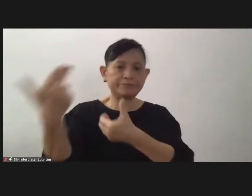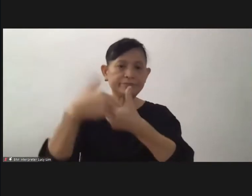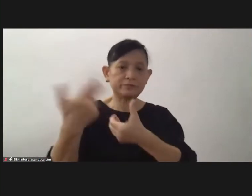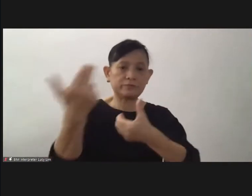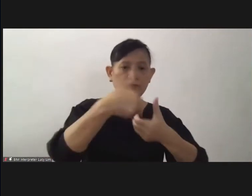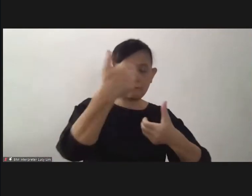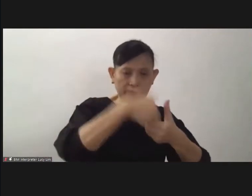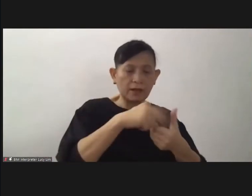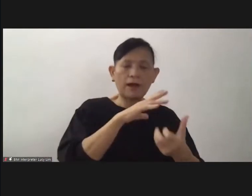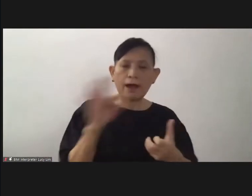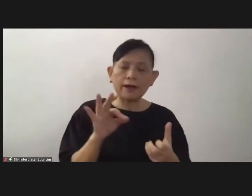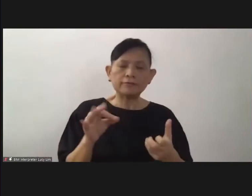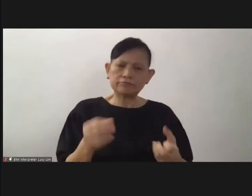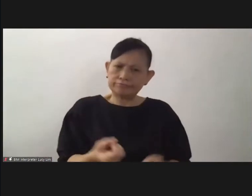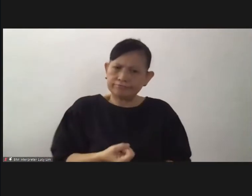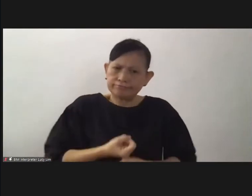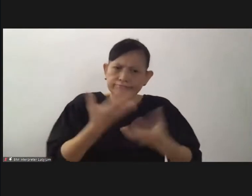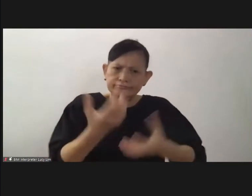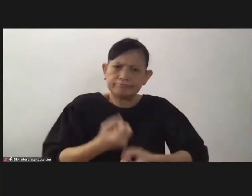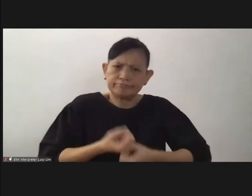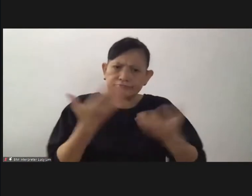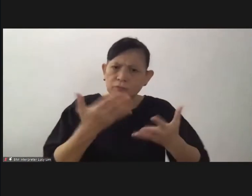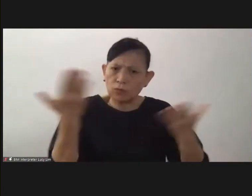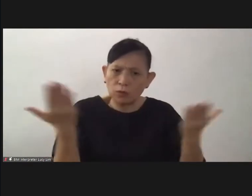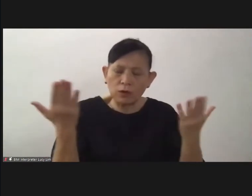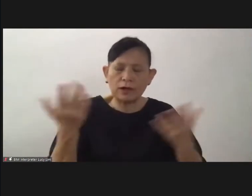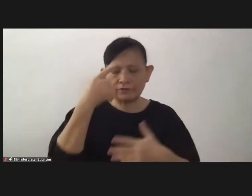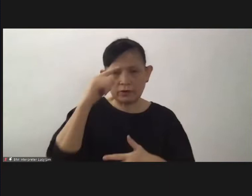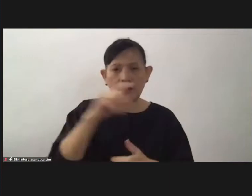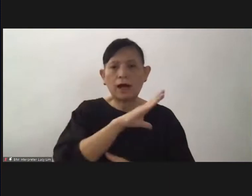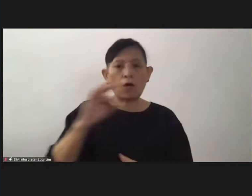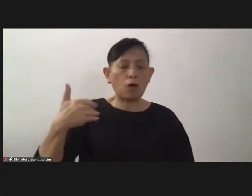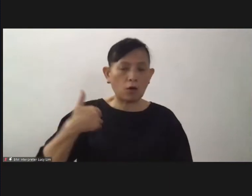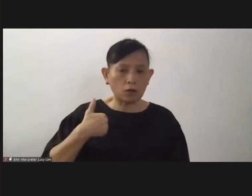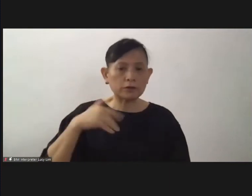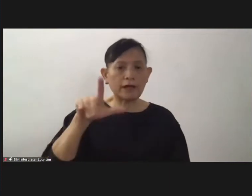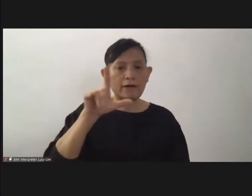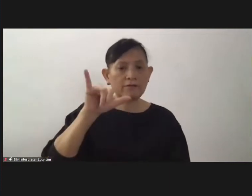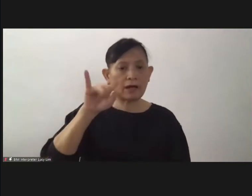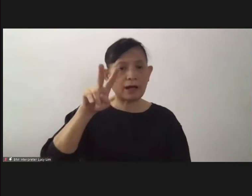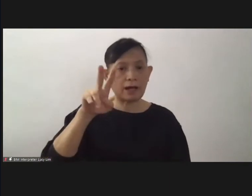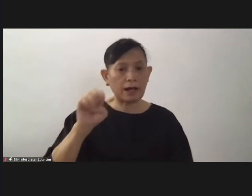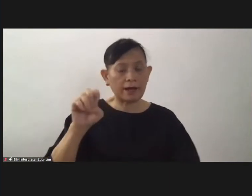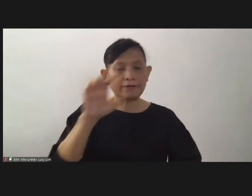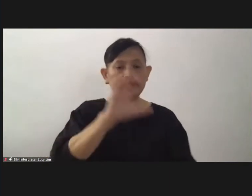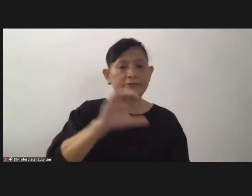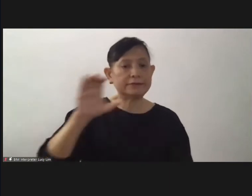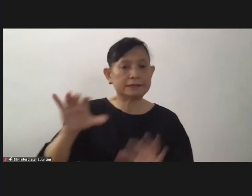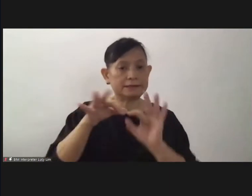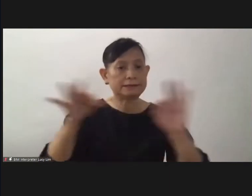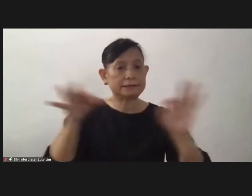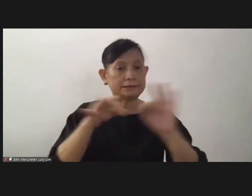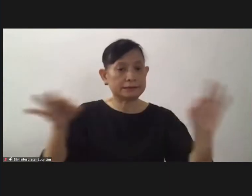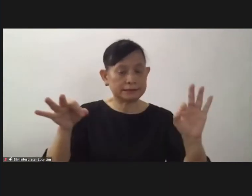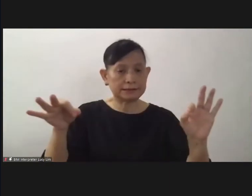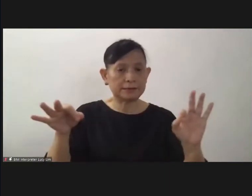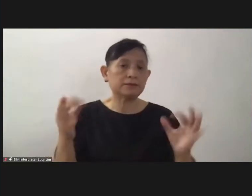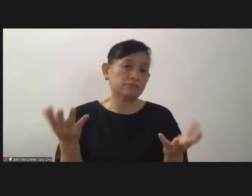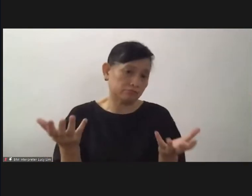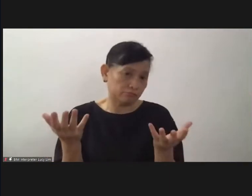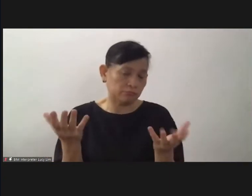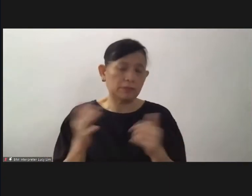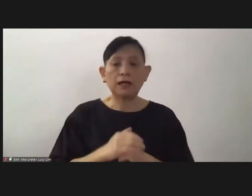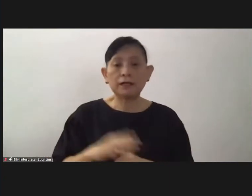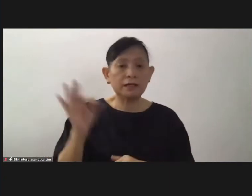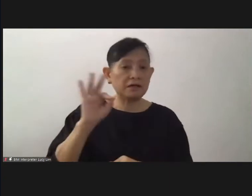to the conversations. We also have enabled live captions at the bottom for those of you who need it. If you don't want to use the